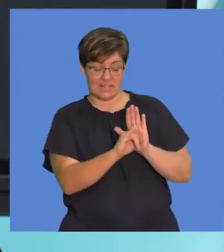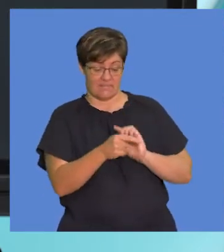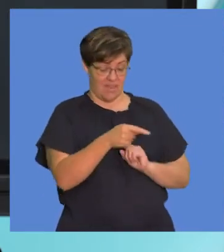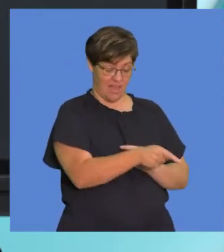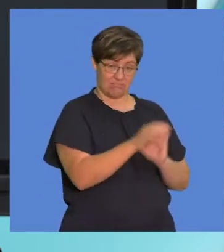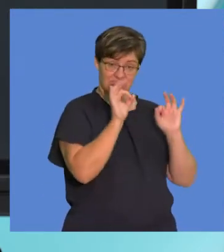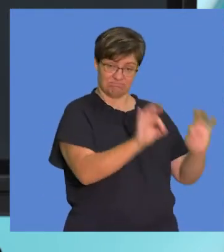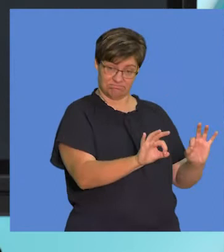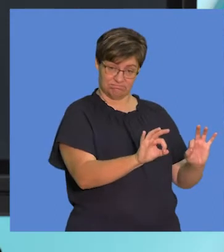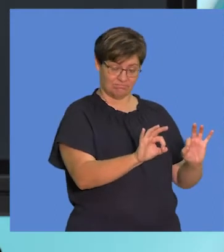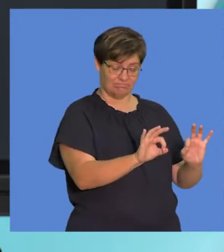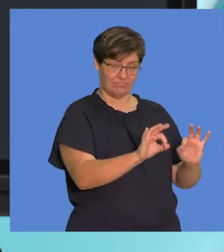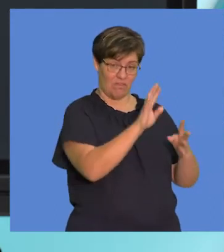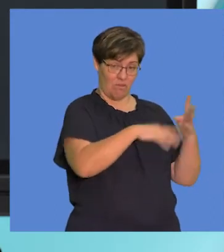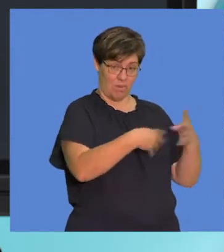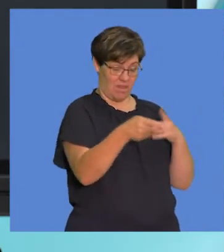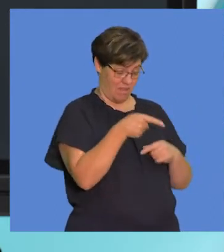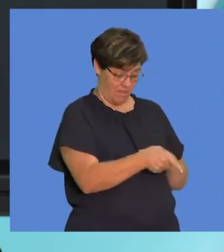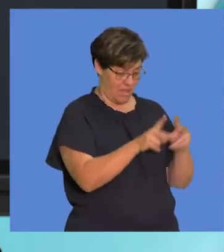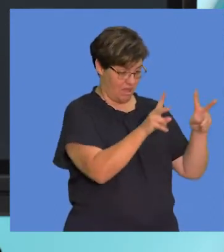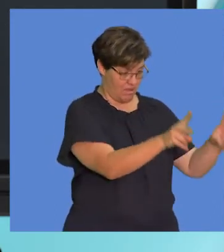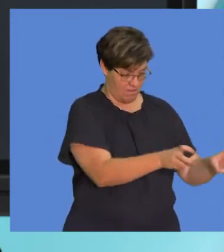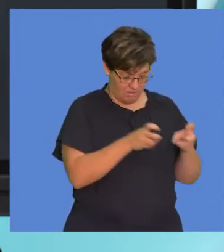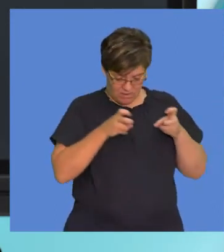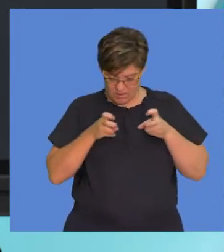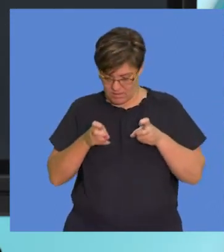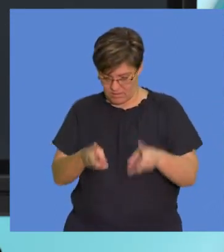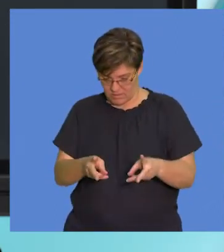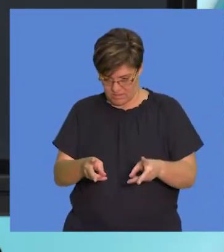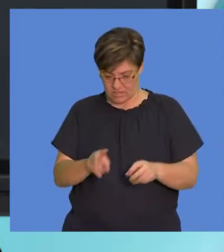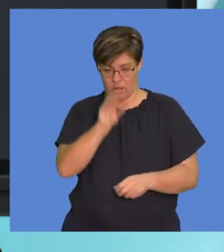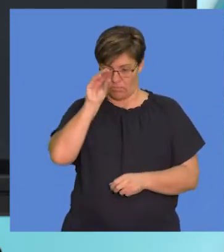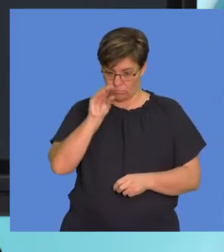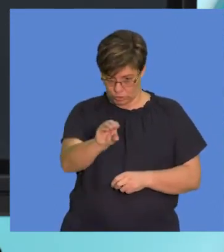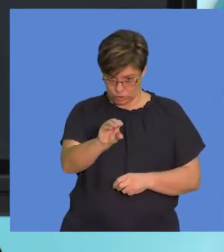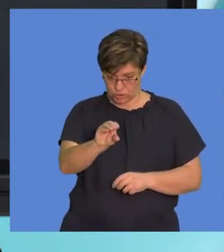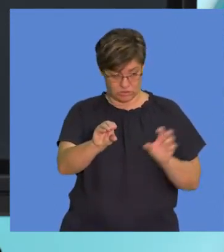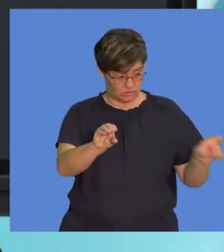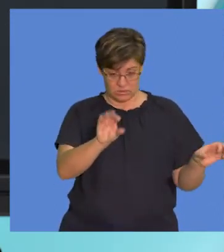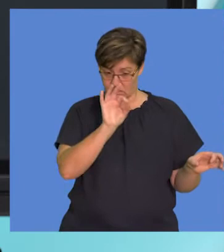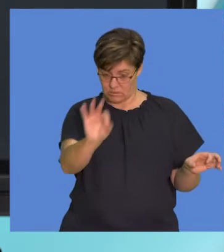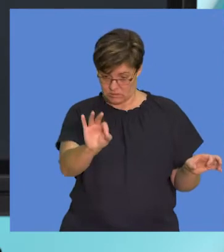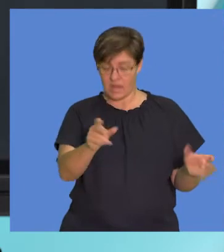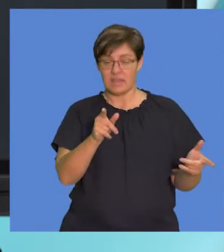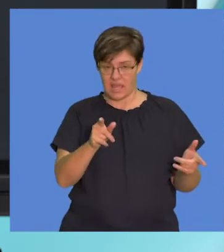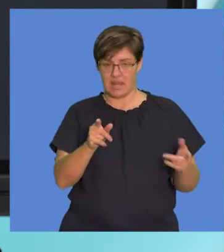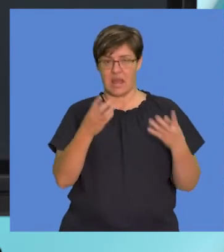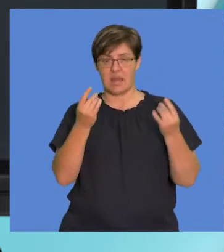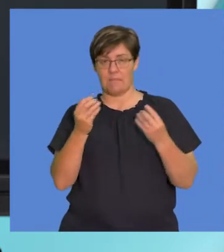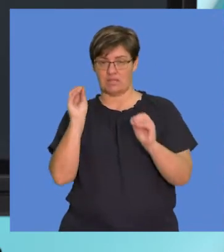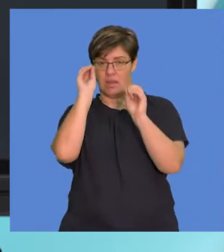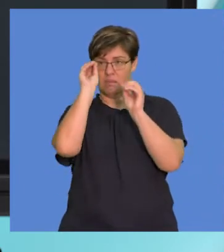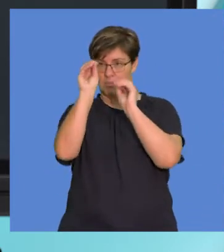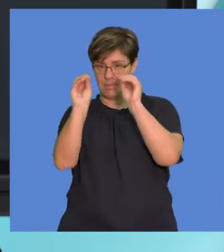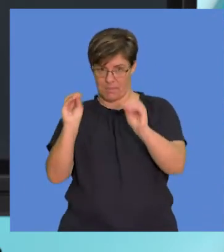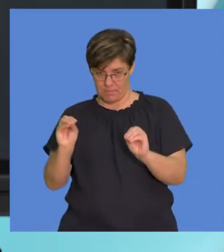the formula, copy it as it is given, okay, do the necessary conversions if that's the case, before